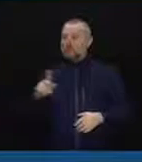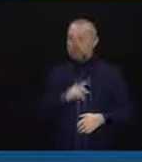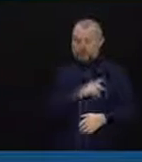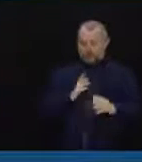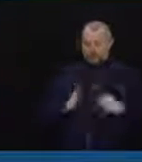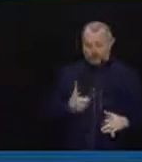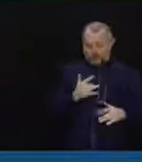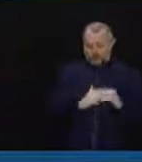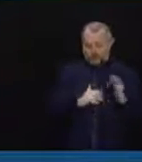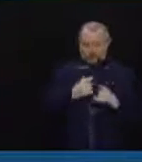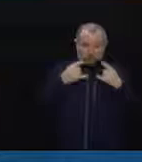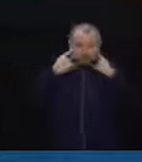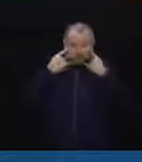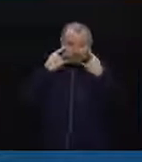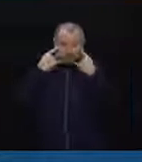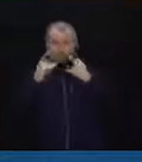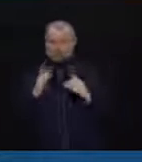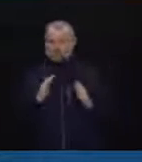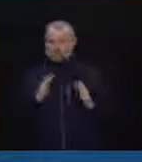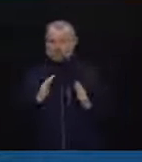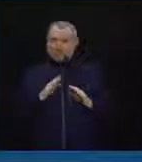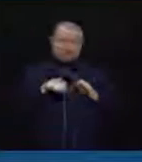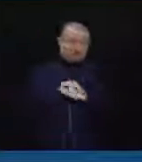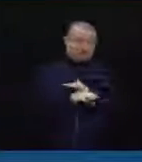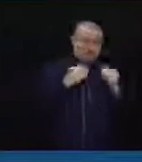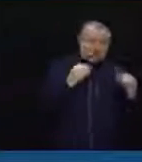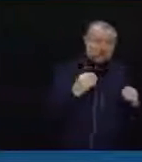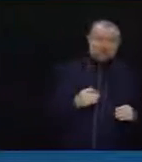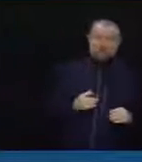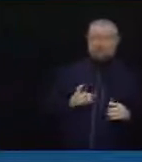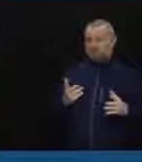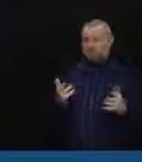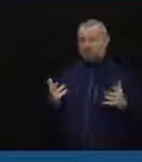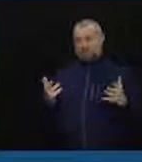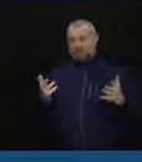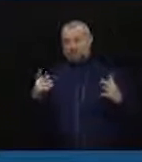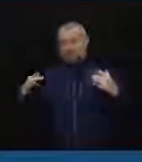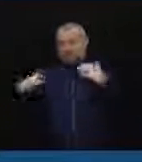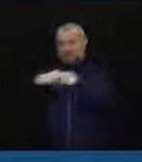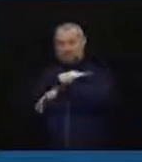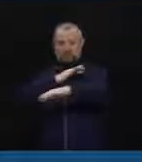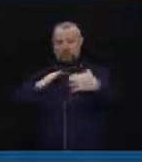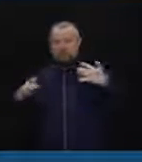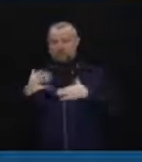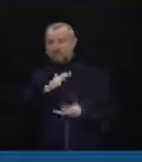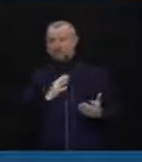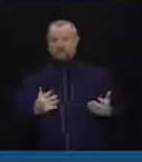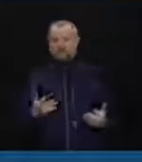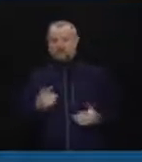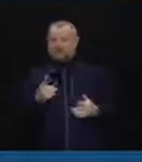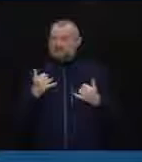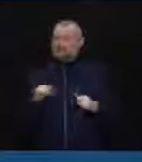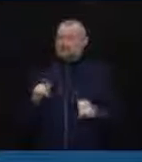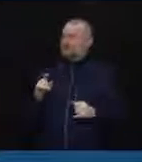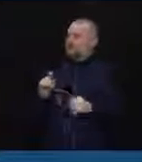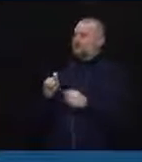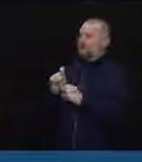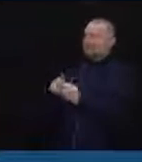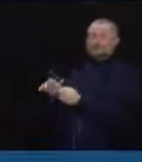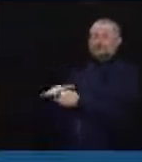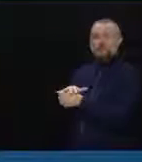crowded store, especially if you're in a risk category or an area that's still, I mean, there are still parts of our state that have